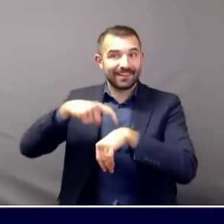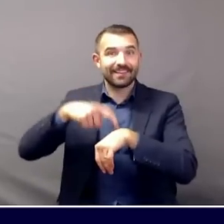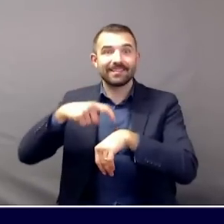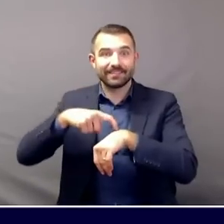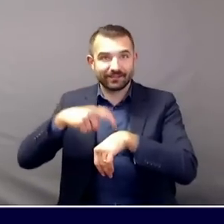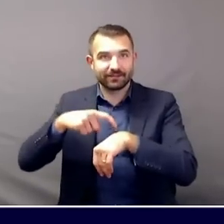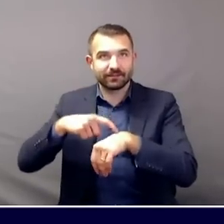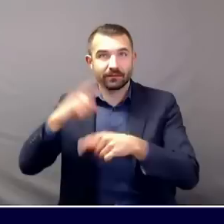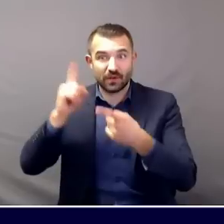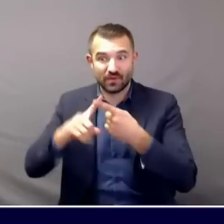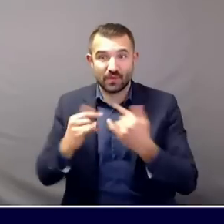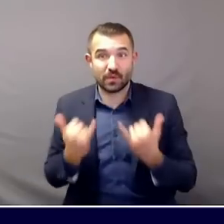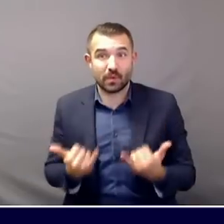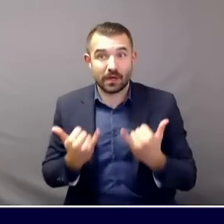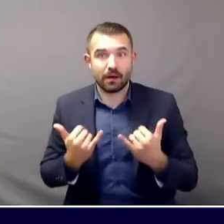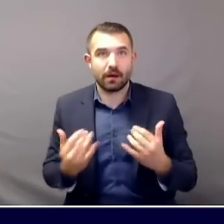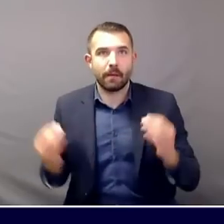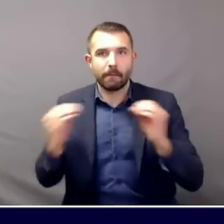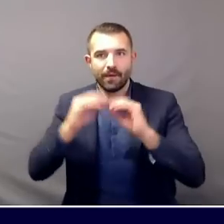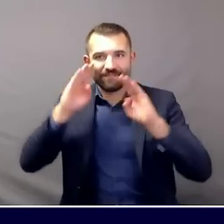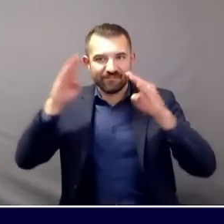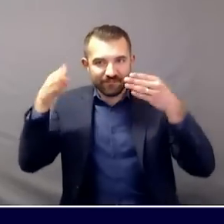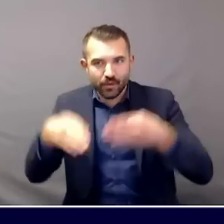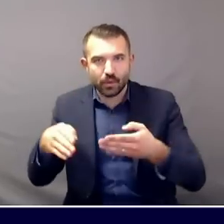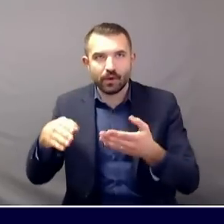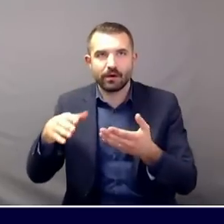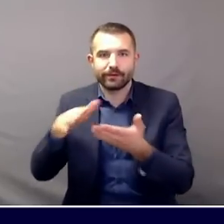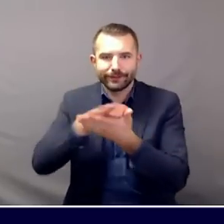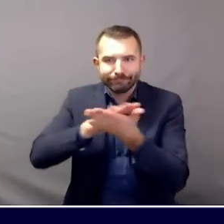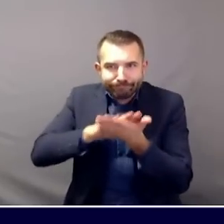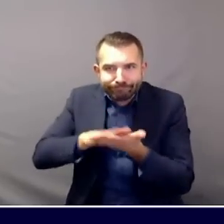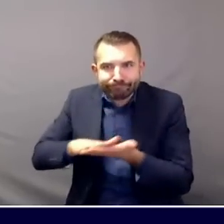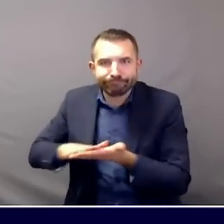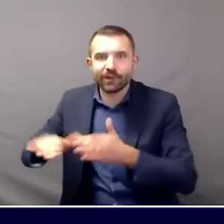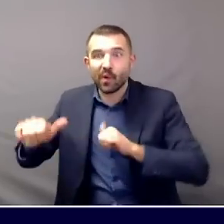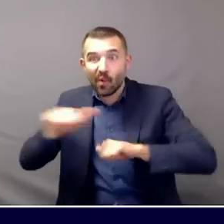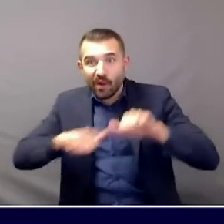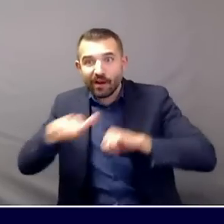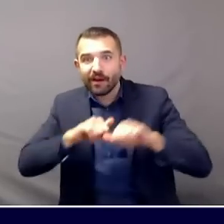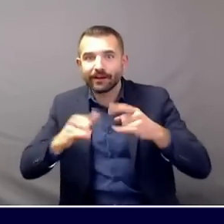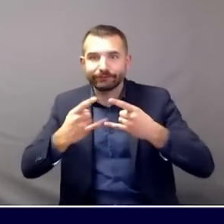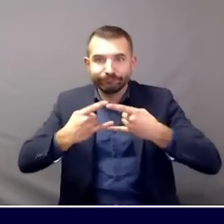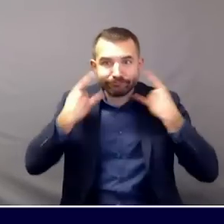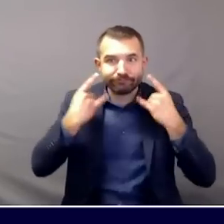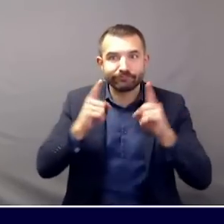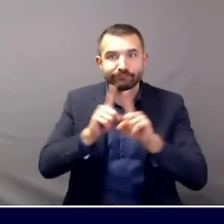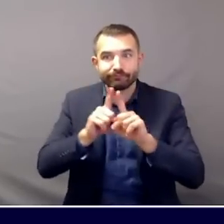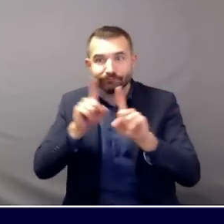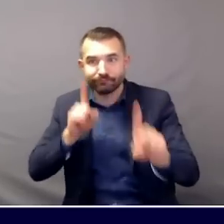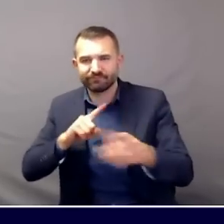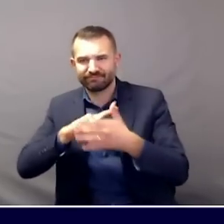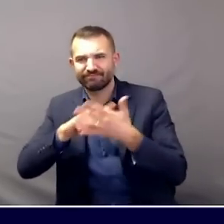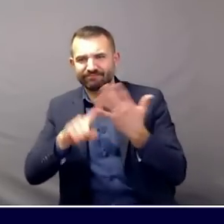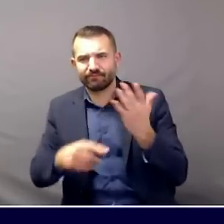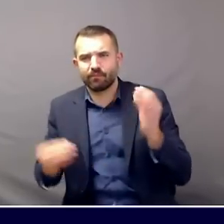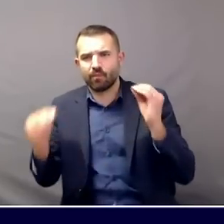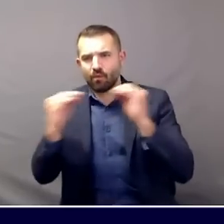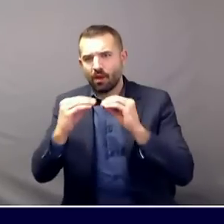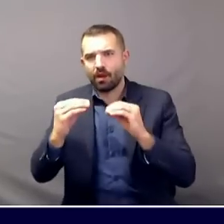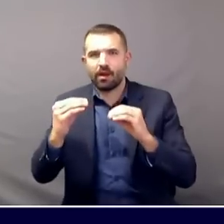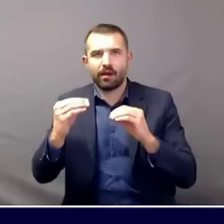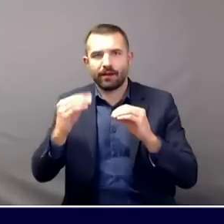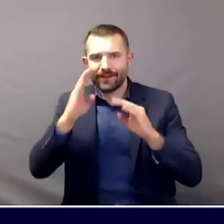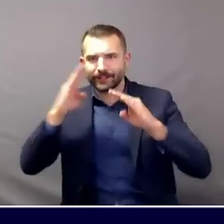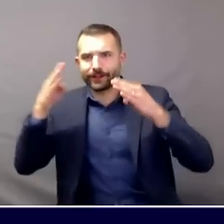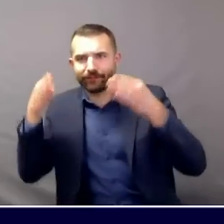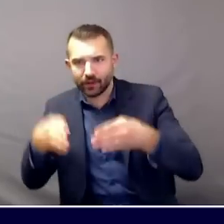for assiduous face coverings within facilities, things of that nature. So they've both increased in concert.